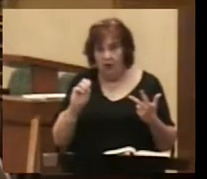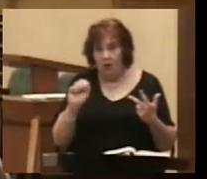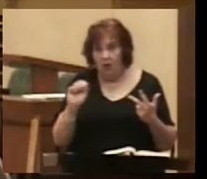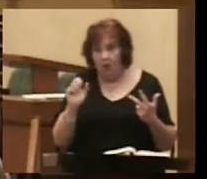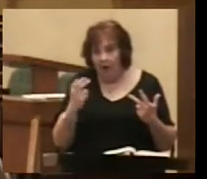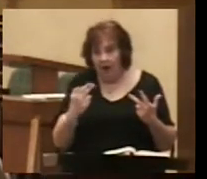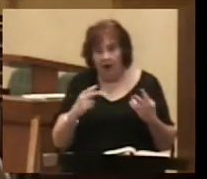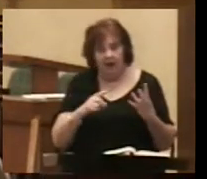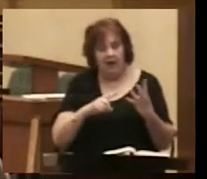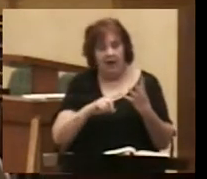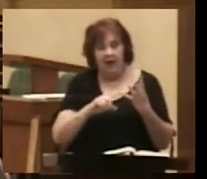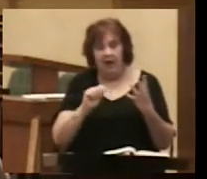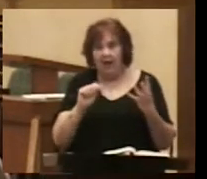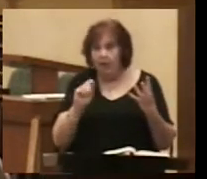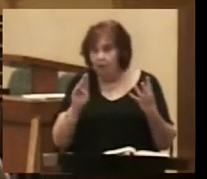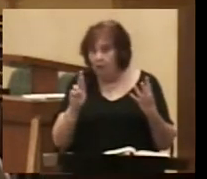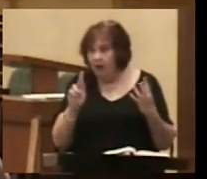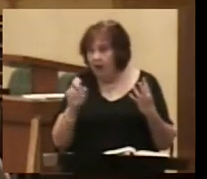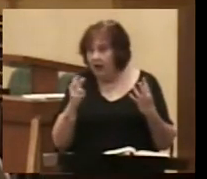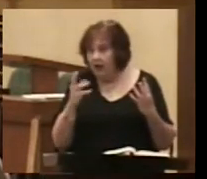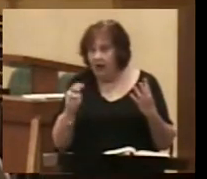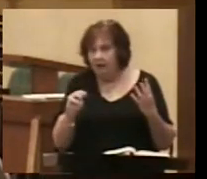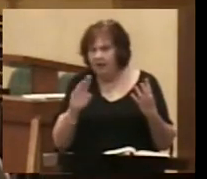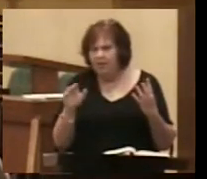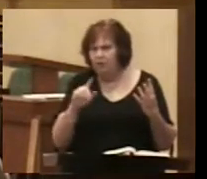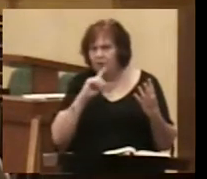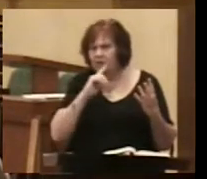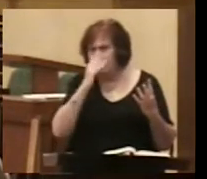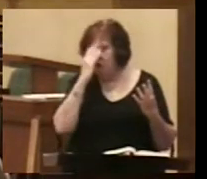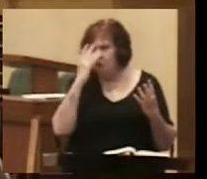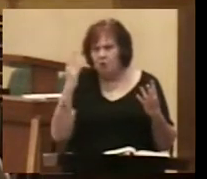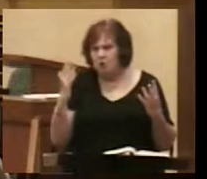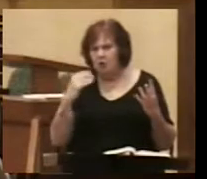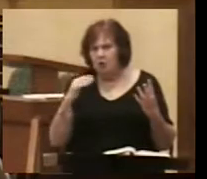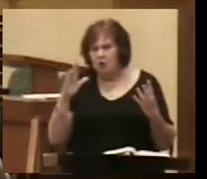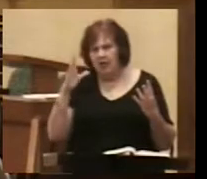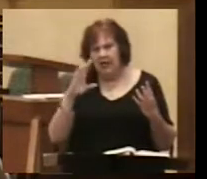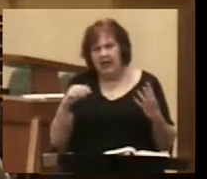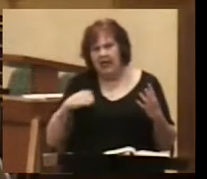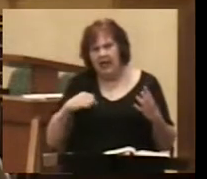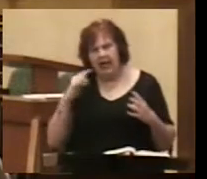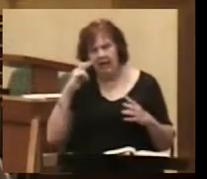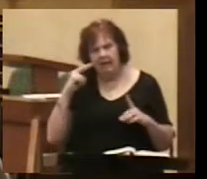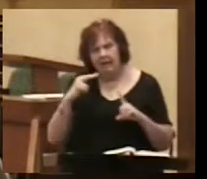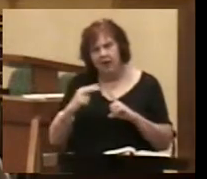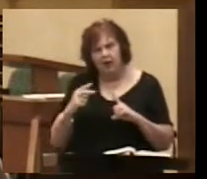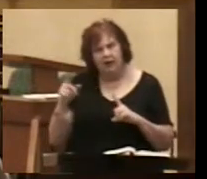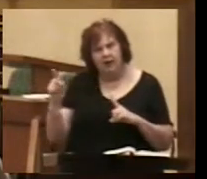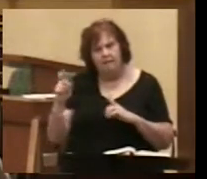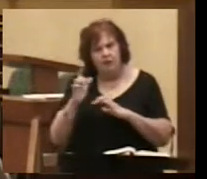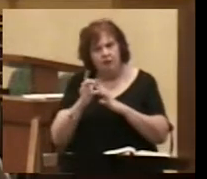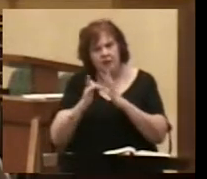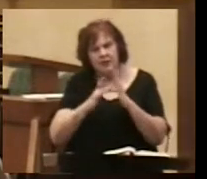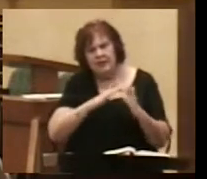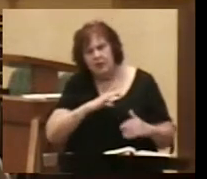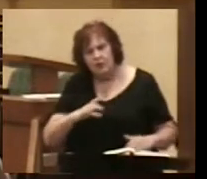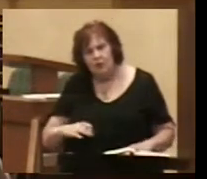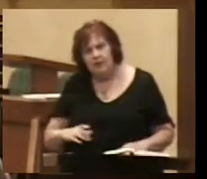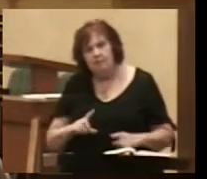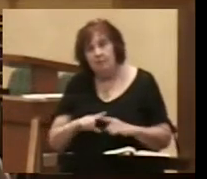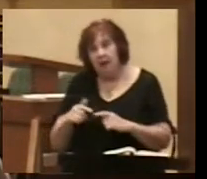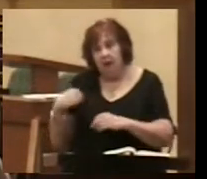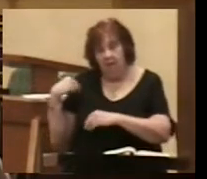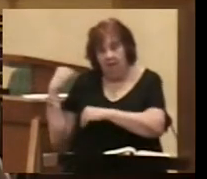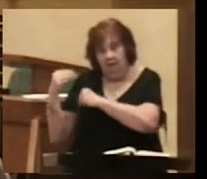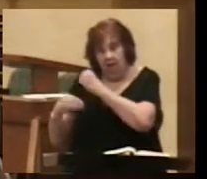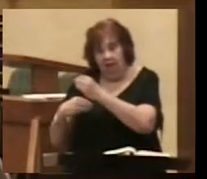knew what God had in mind through Jesus Christ, but they stood in the line of Jesus Christ and knew